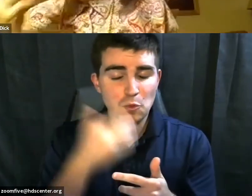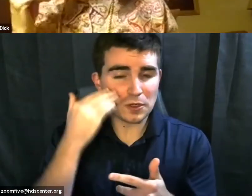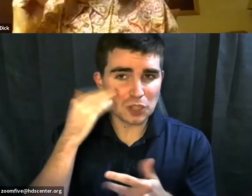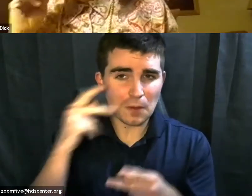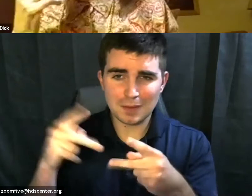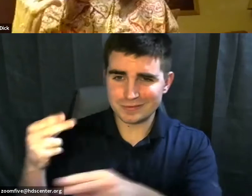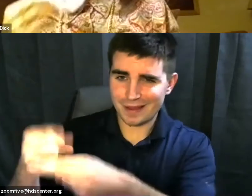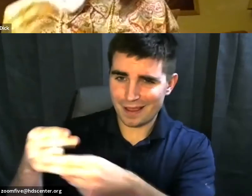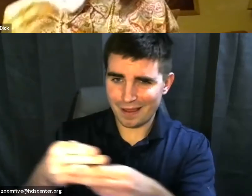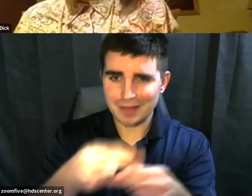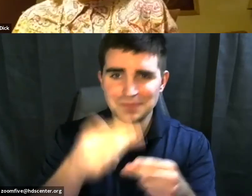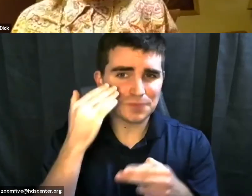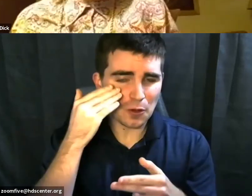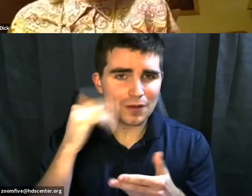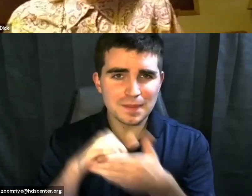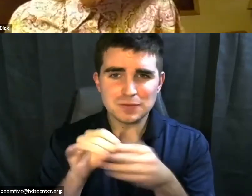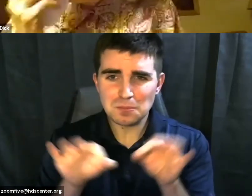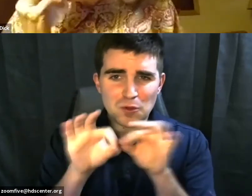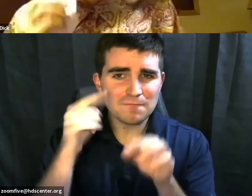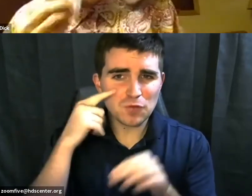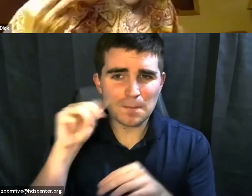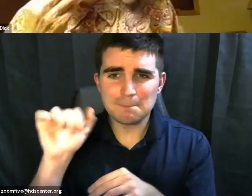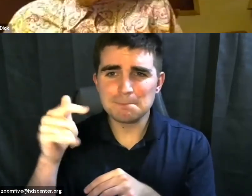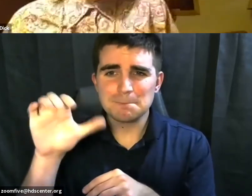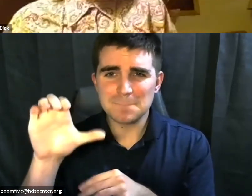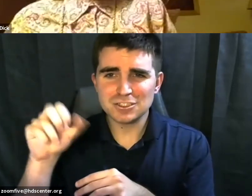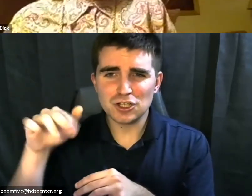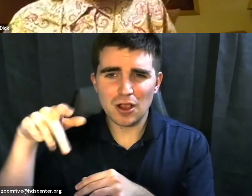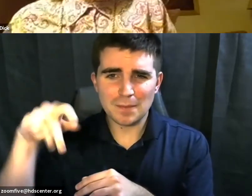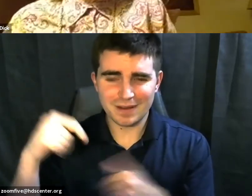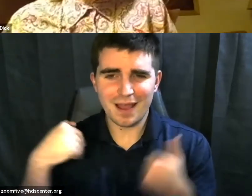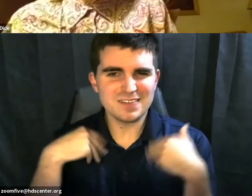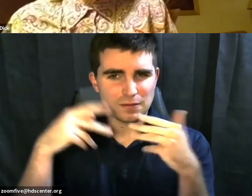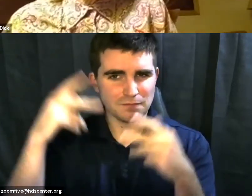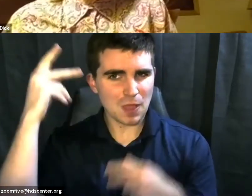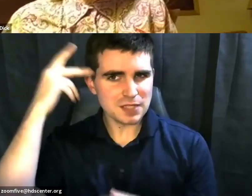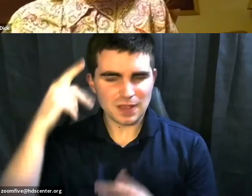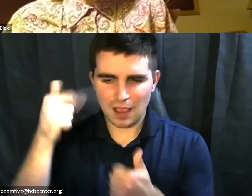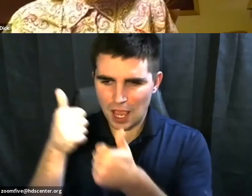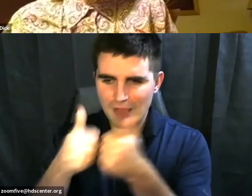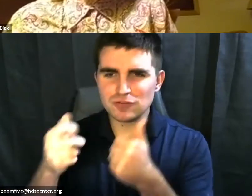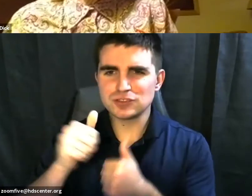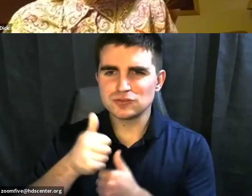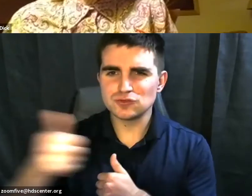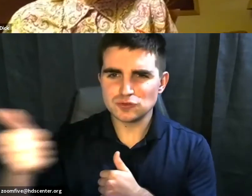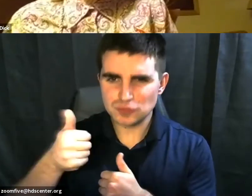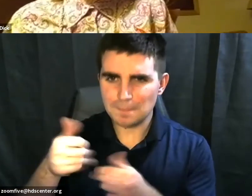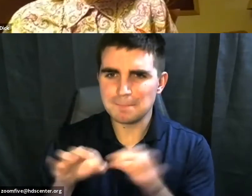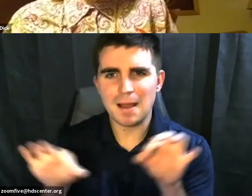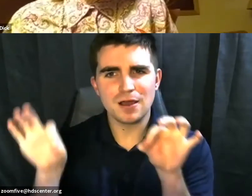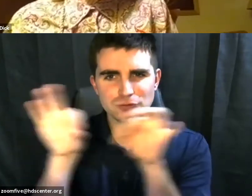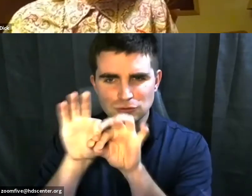Carpet. And we have a philosophy that every trip matters. It doesn't matter where you're going or why you're going there. We want